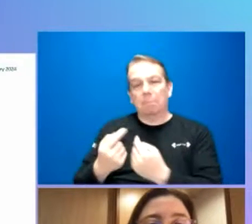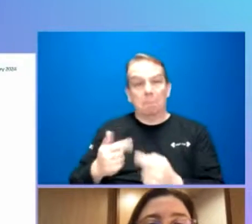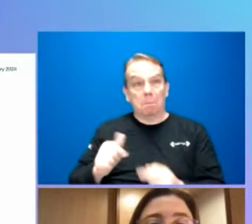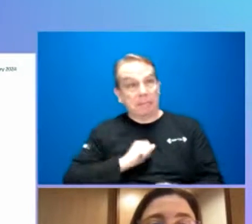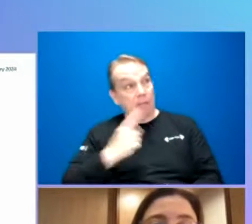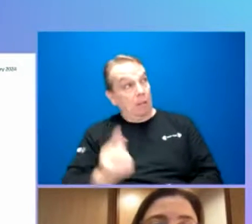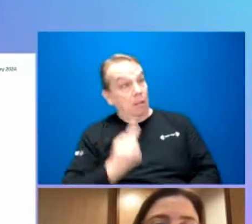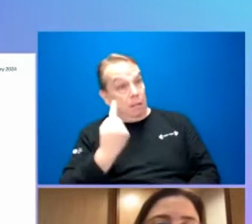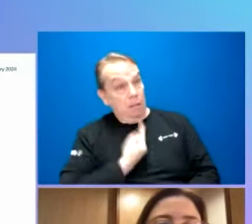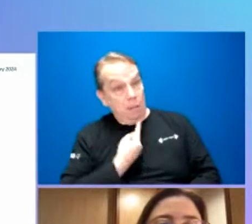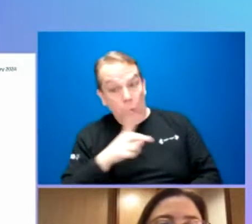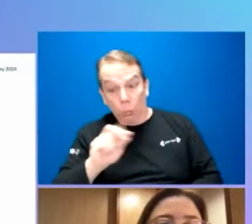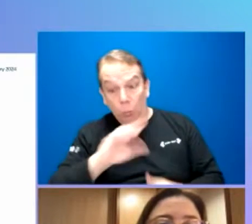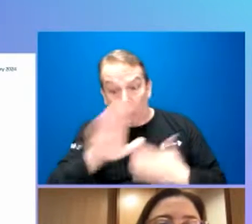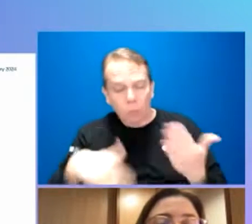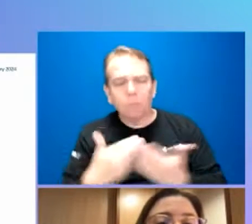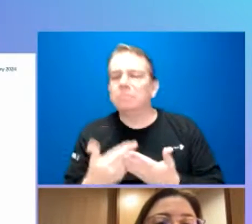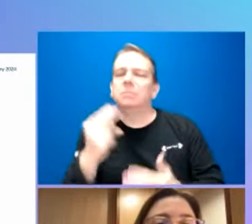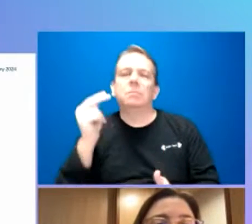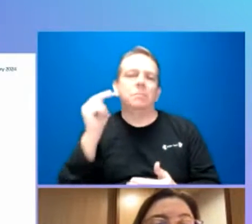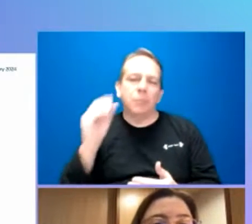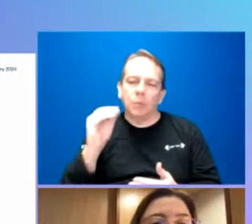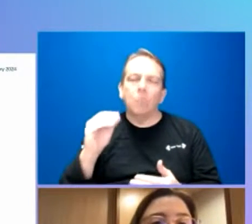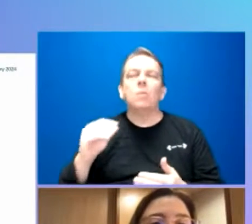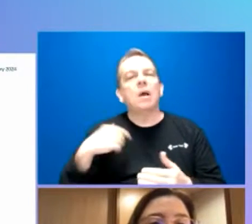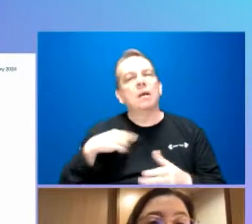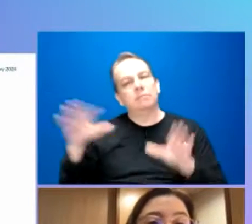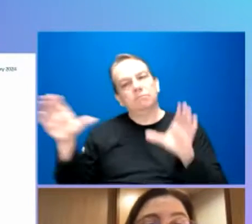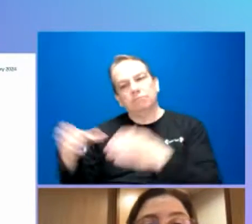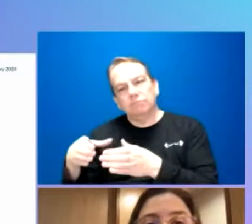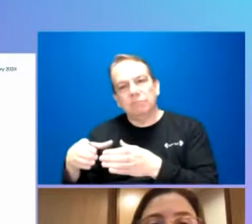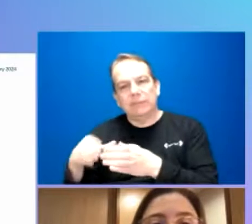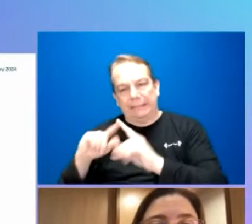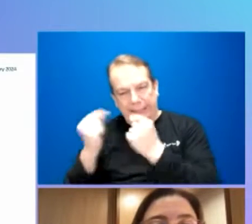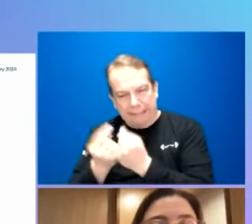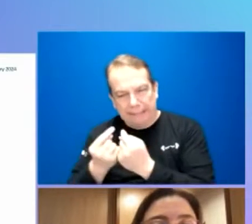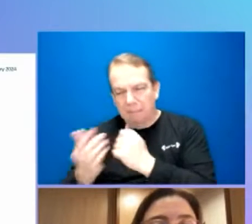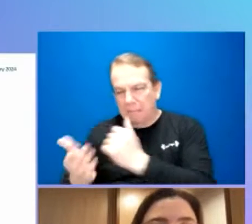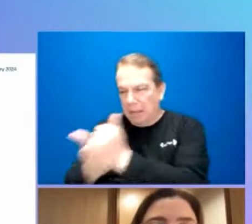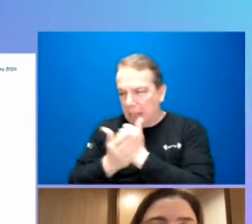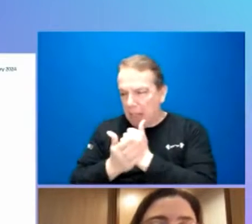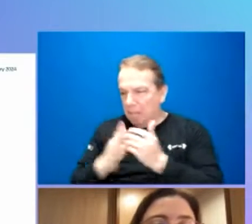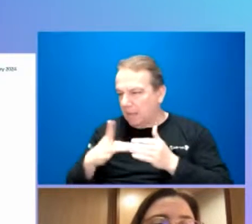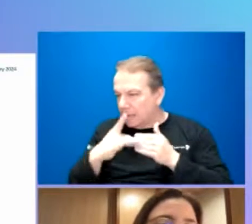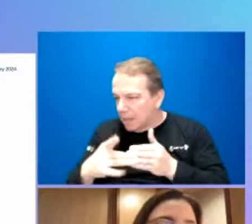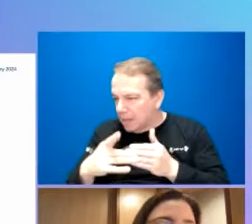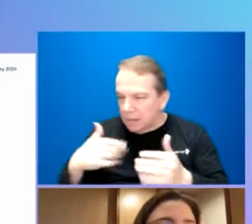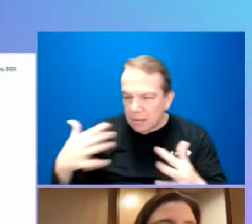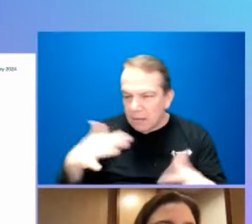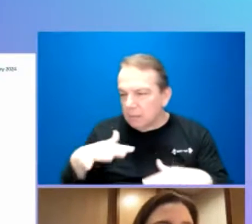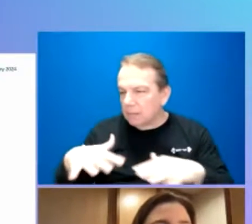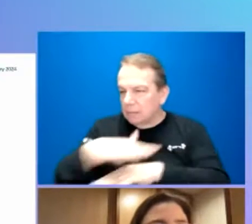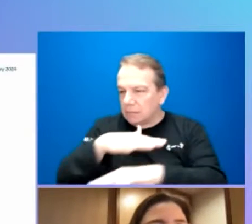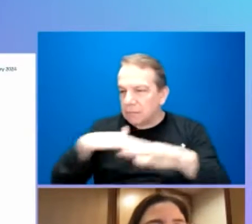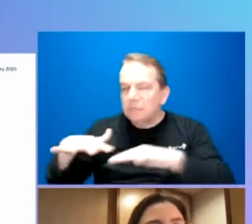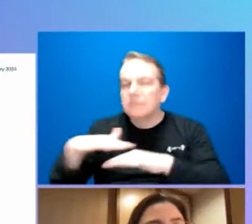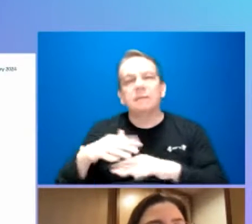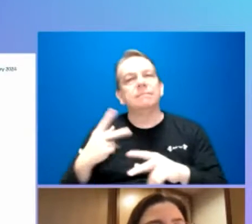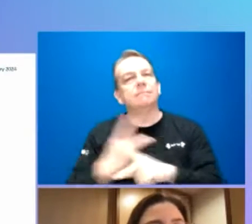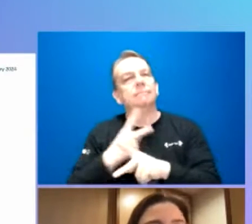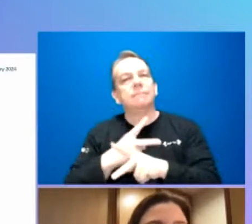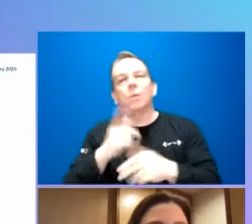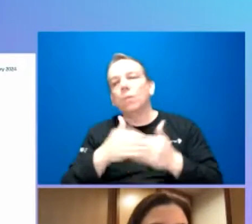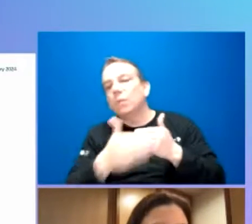own. And I'm really grateful to my teams for helping me to learn more in this space each and every day.